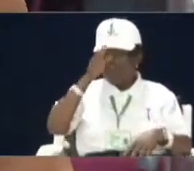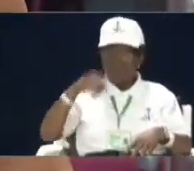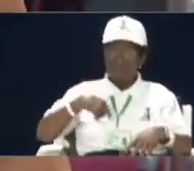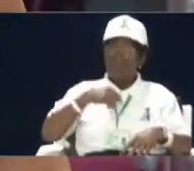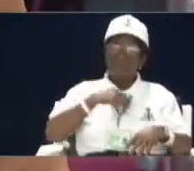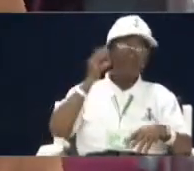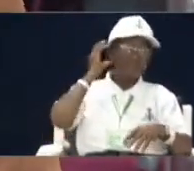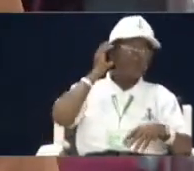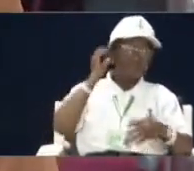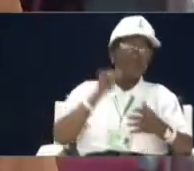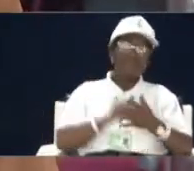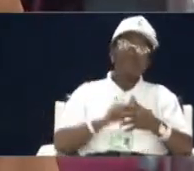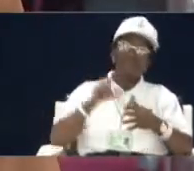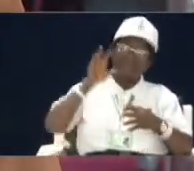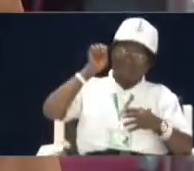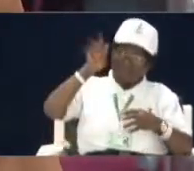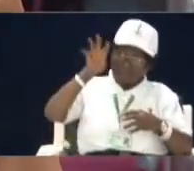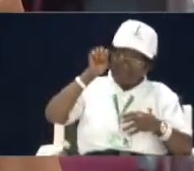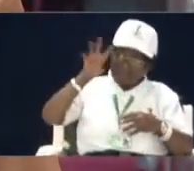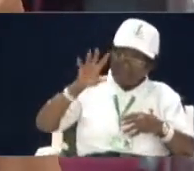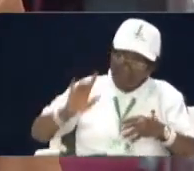that witches fly.